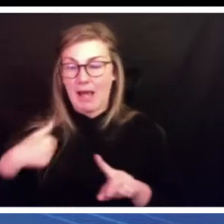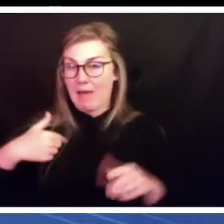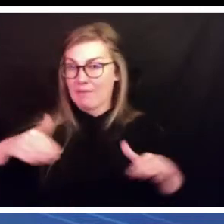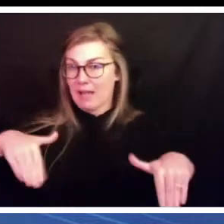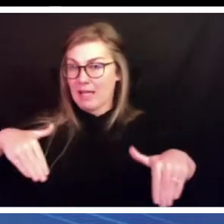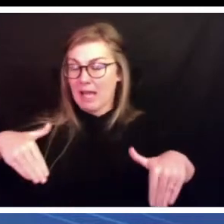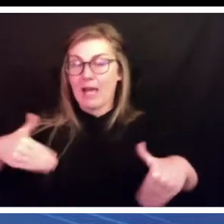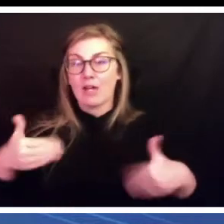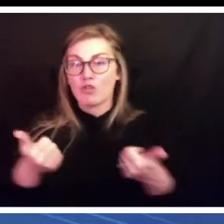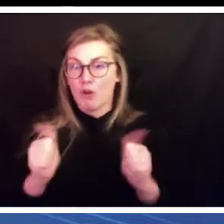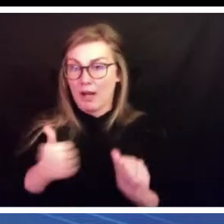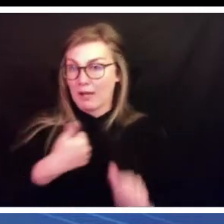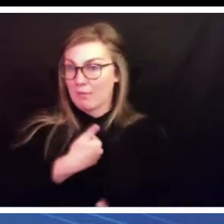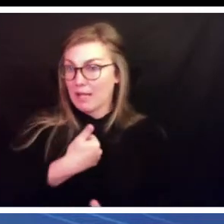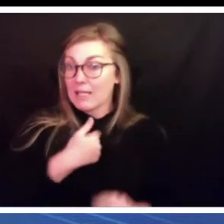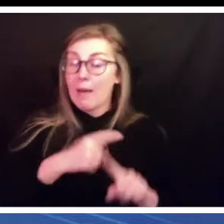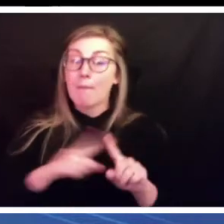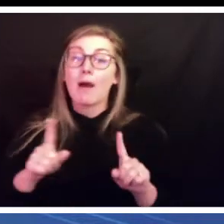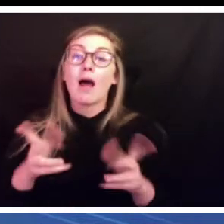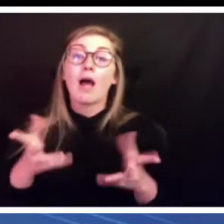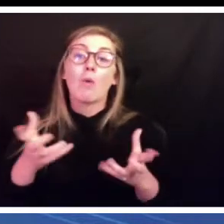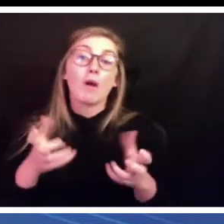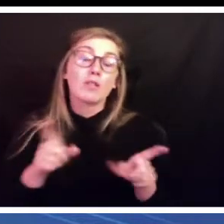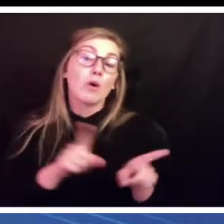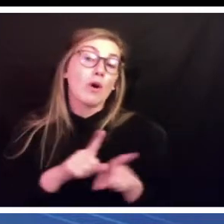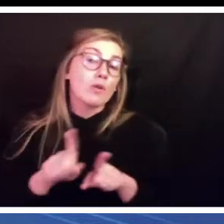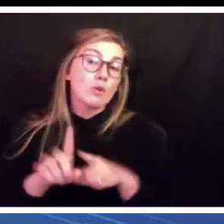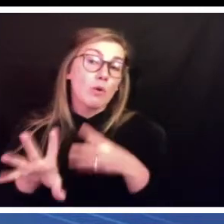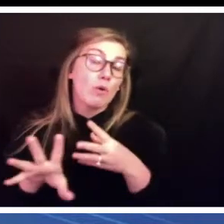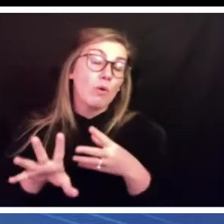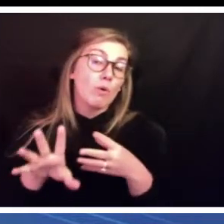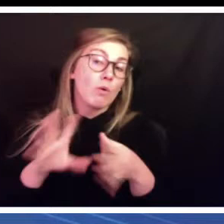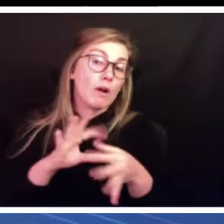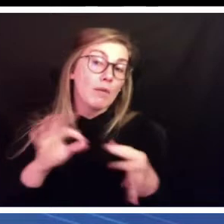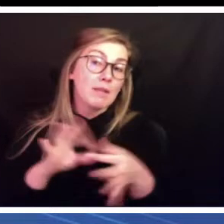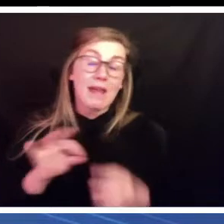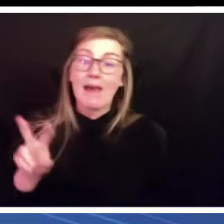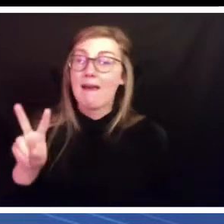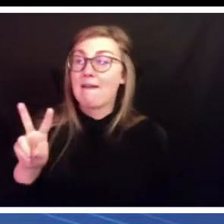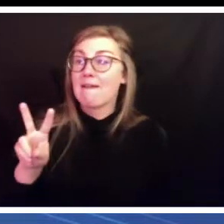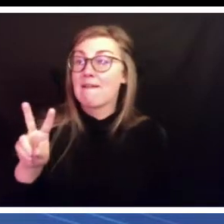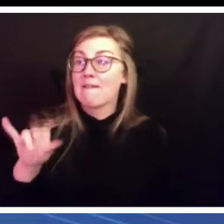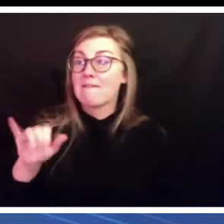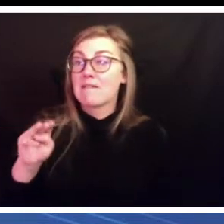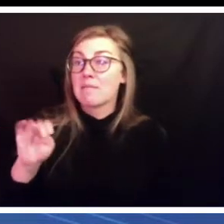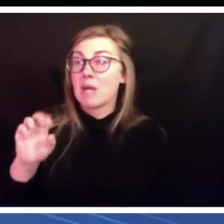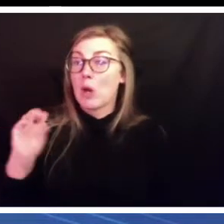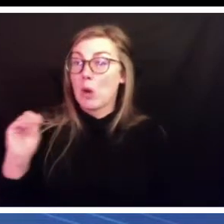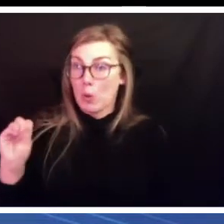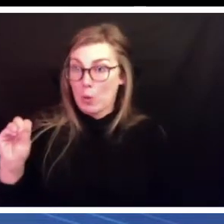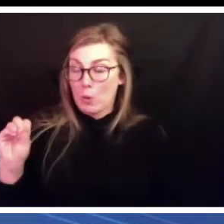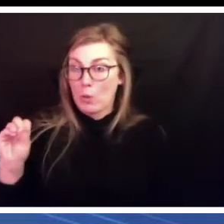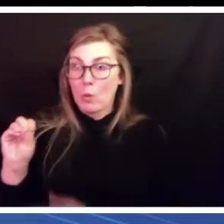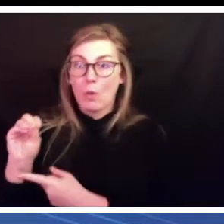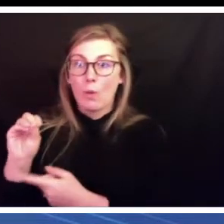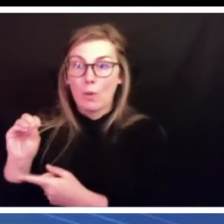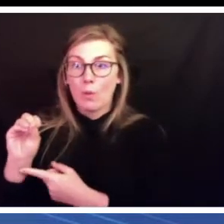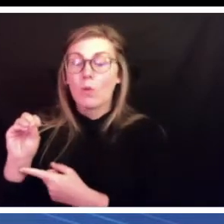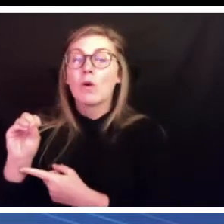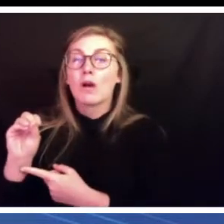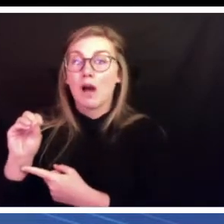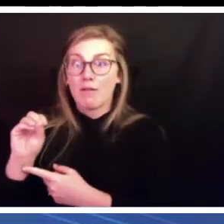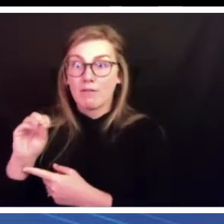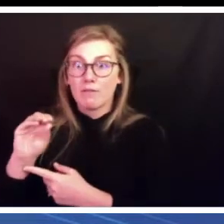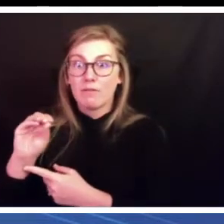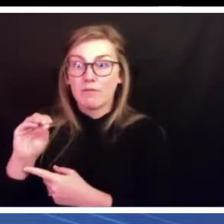may I also interject and say that Vimeo, of all things because of the amount of media I deal with and films